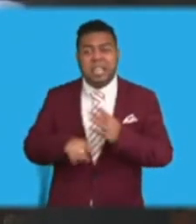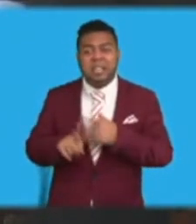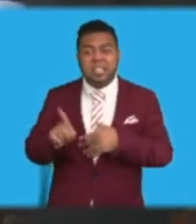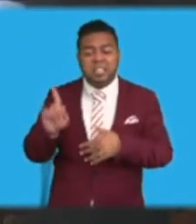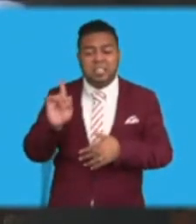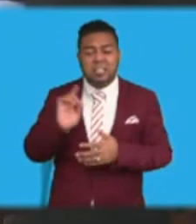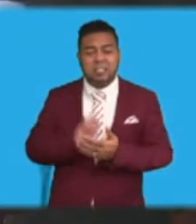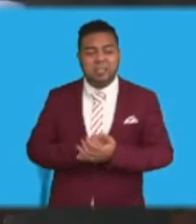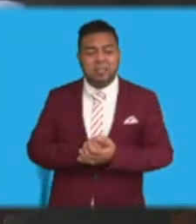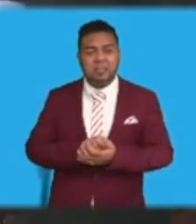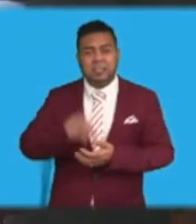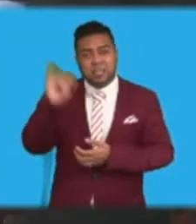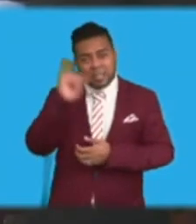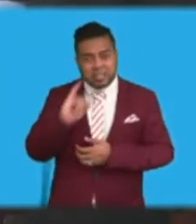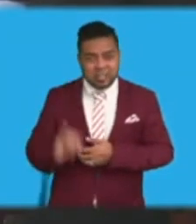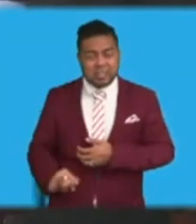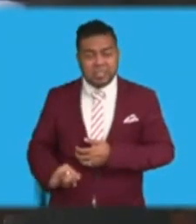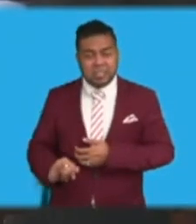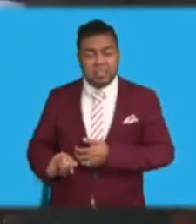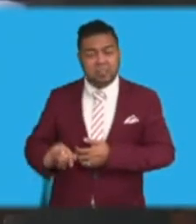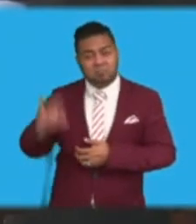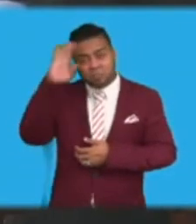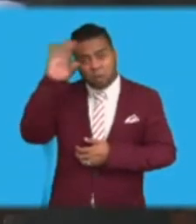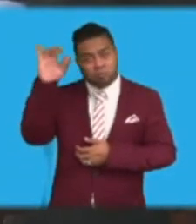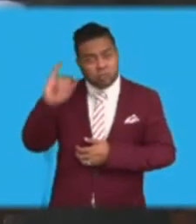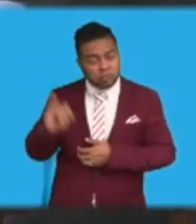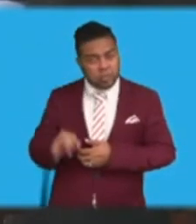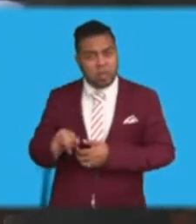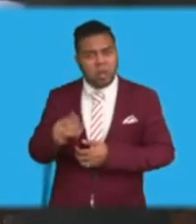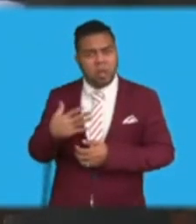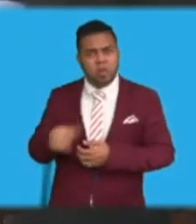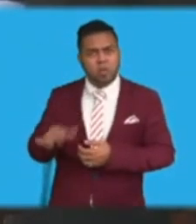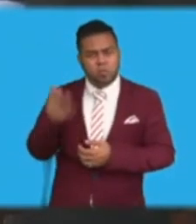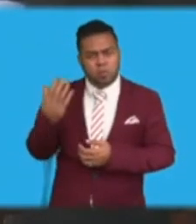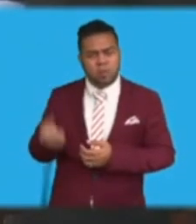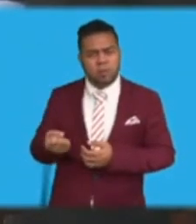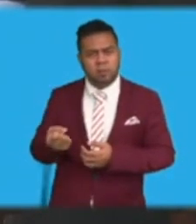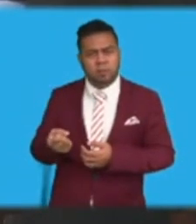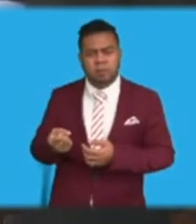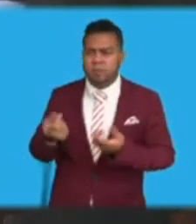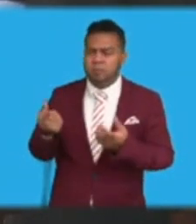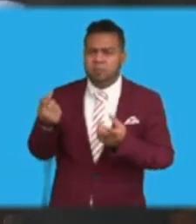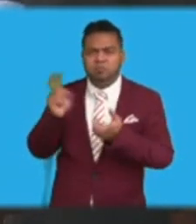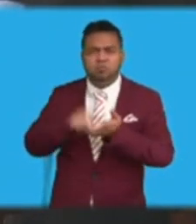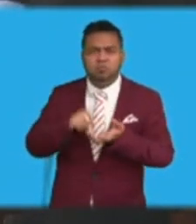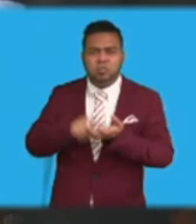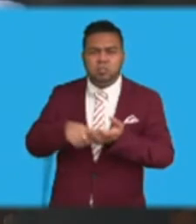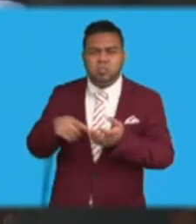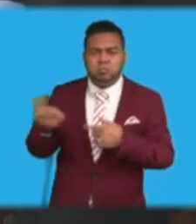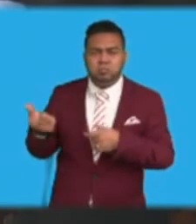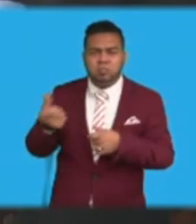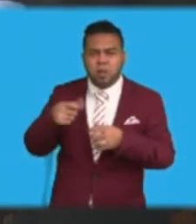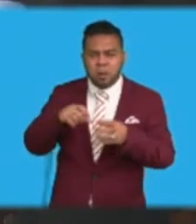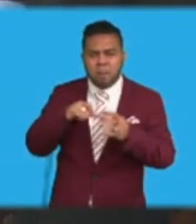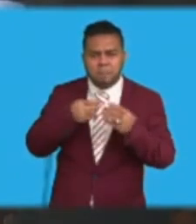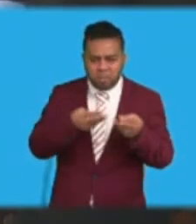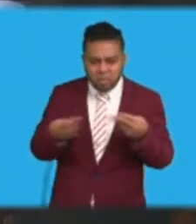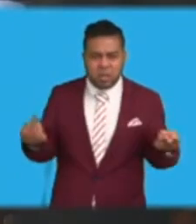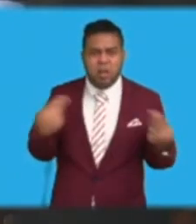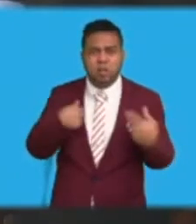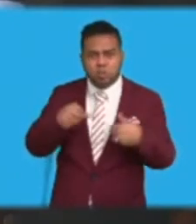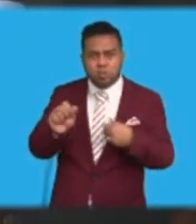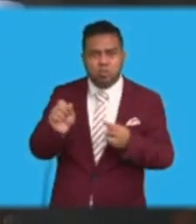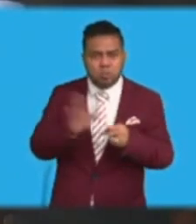Dam failed once due to substandard construction material used. In the United States, the South Fork